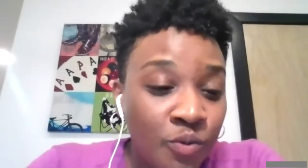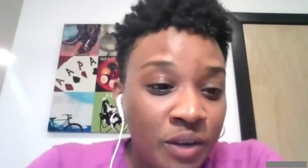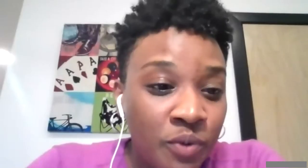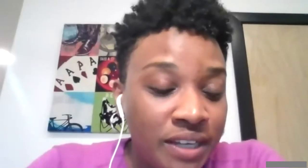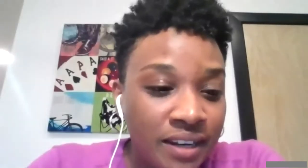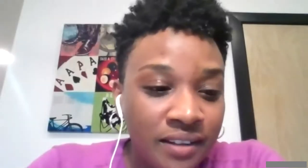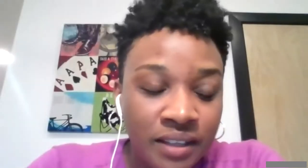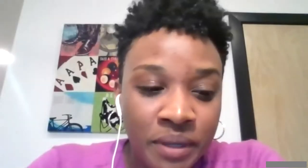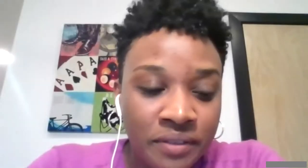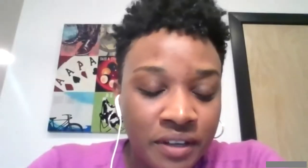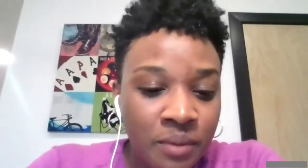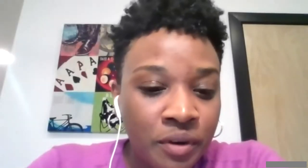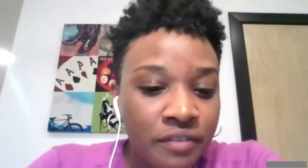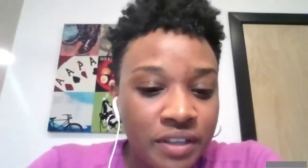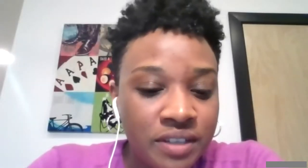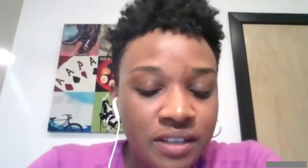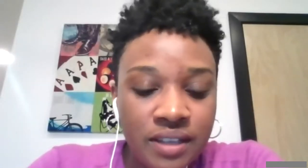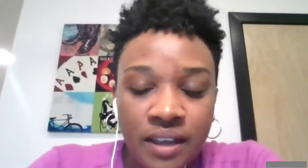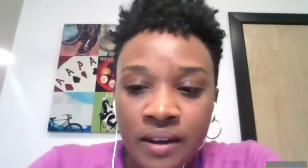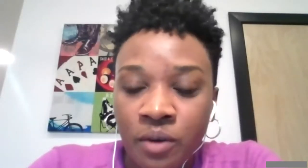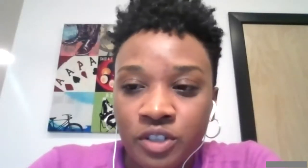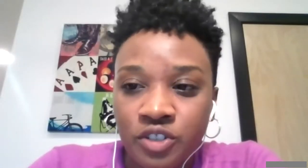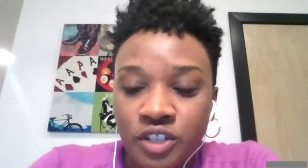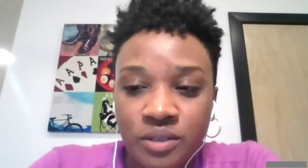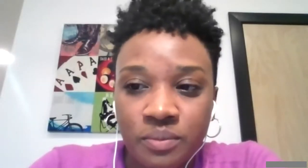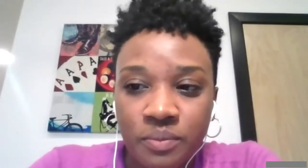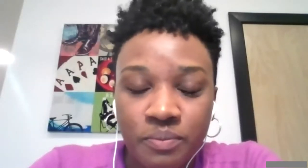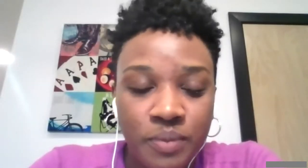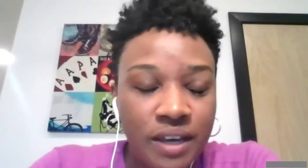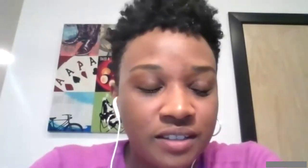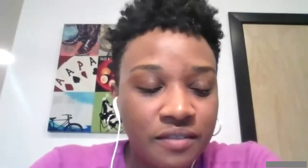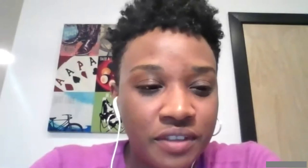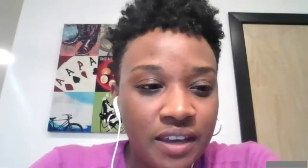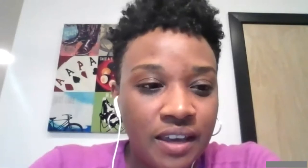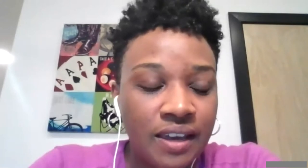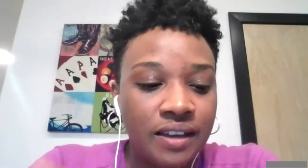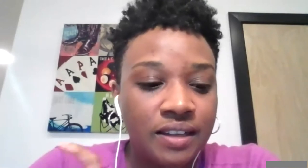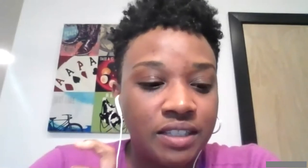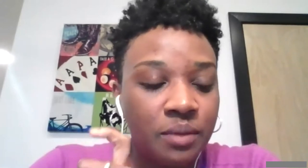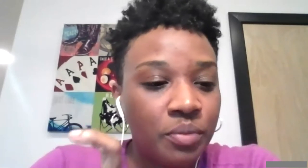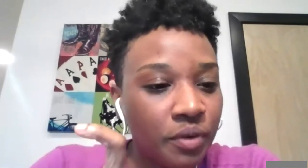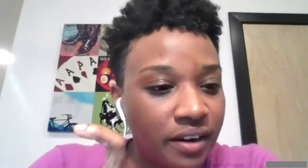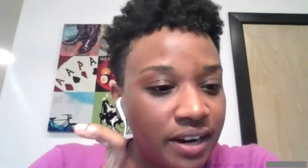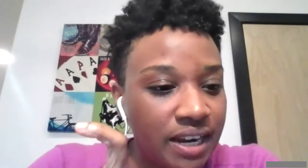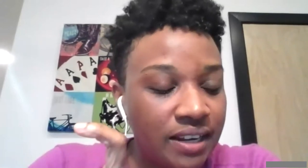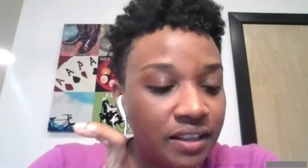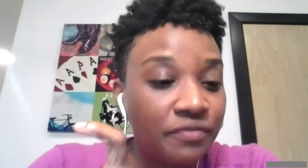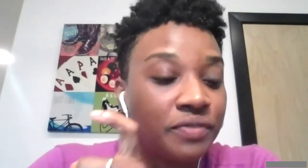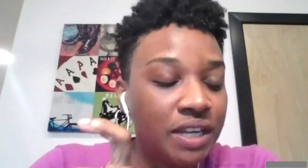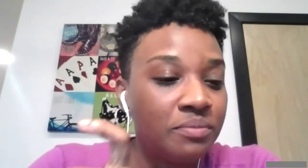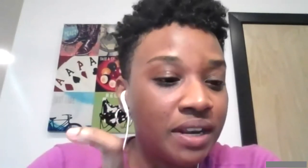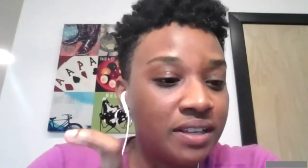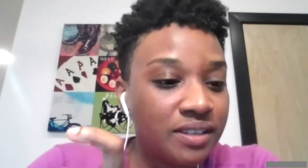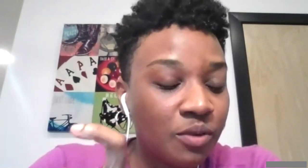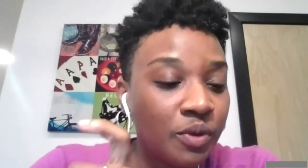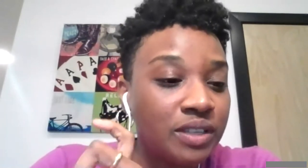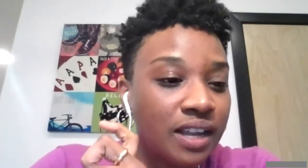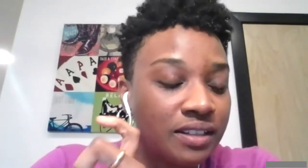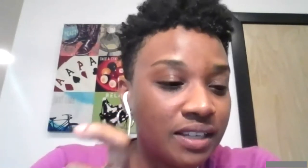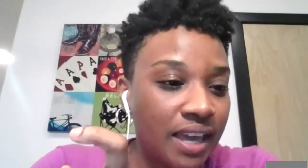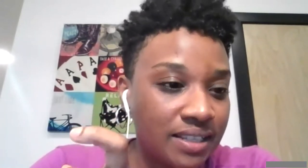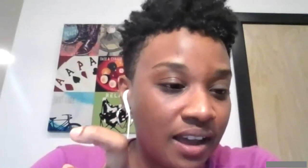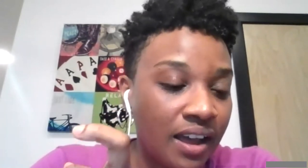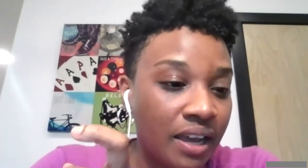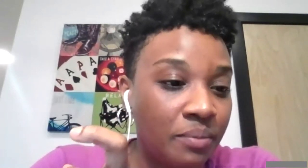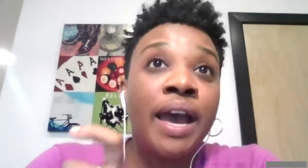No, we didn't limit the number of visits, and that was just because of the 15 minutes. So we